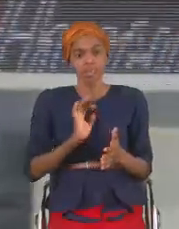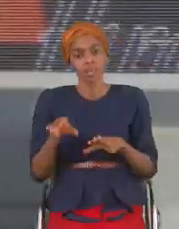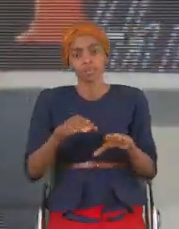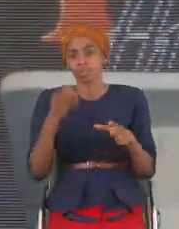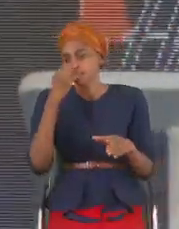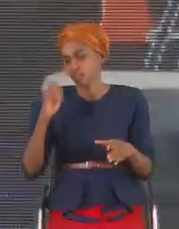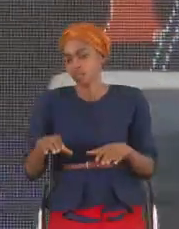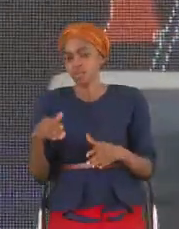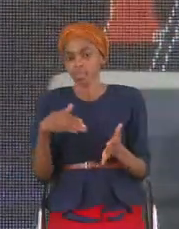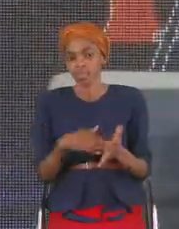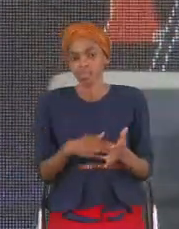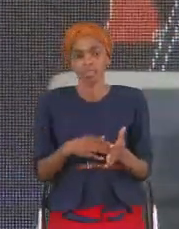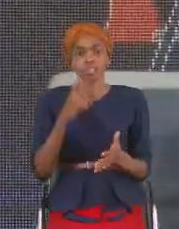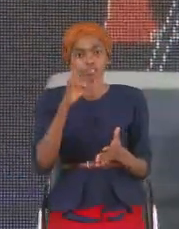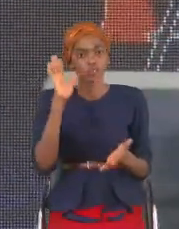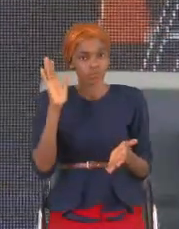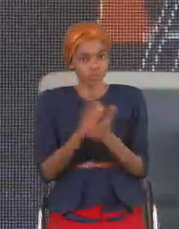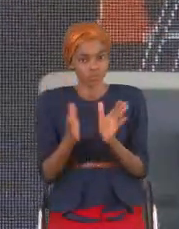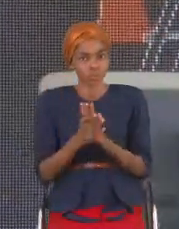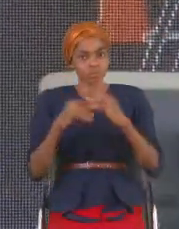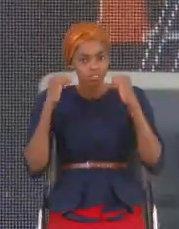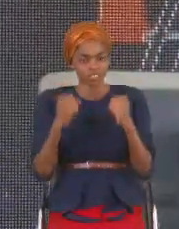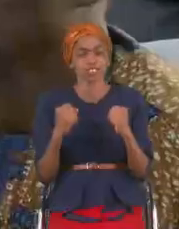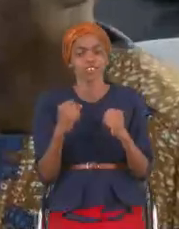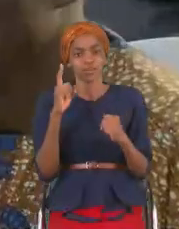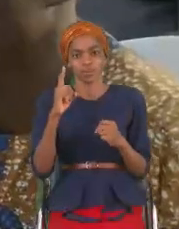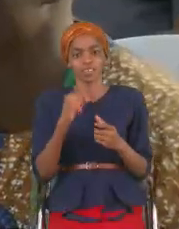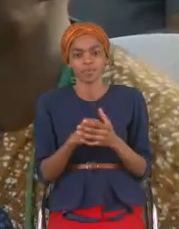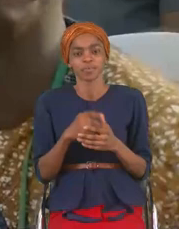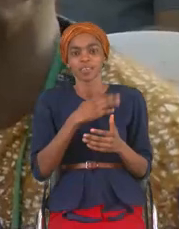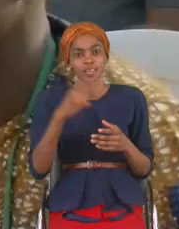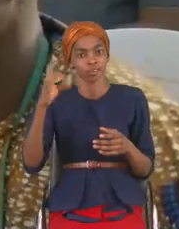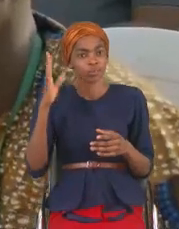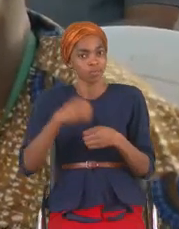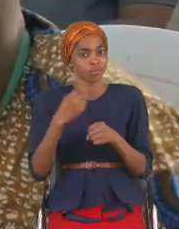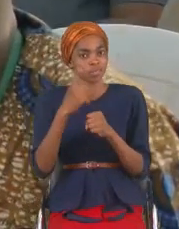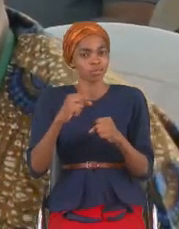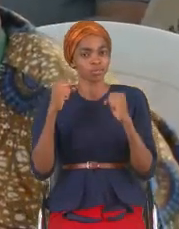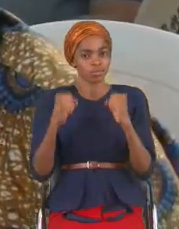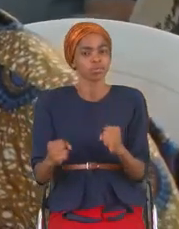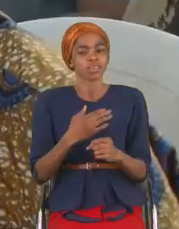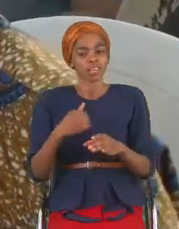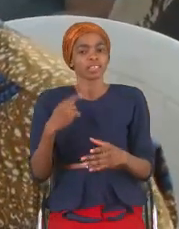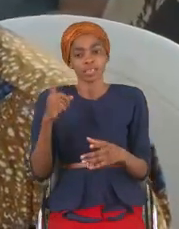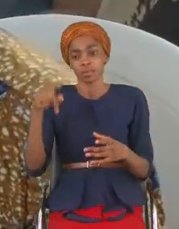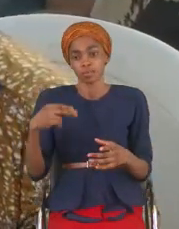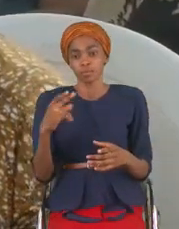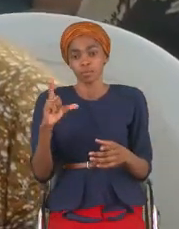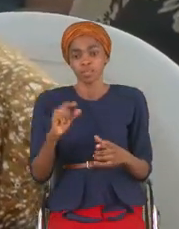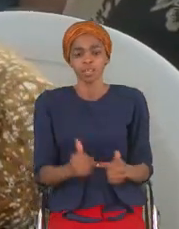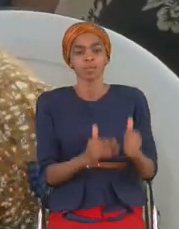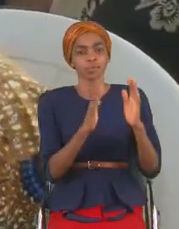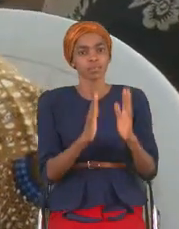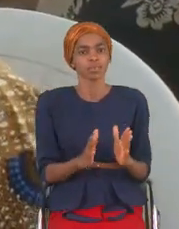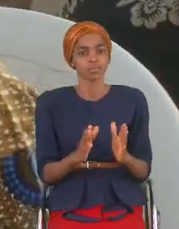evil again, you become the strong one. It'll make you strong. And then Paul the apostle, he was